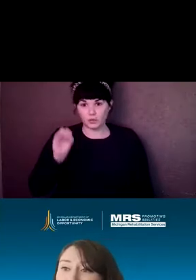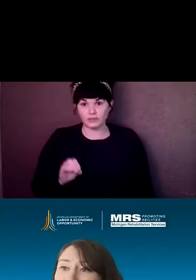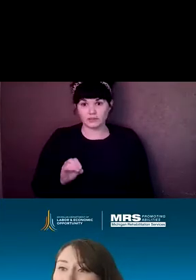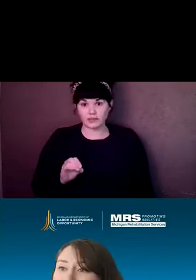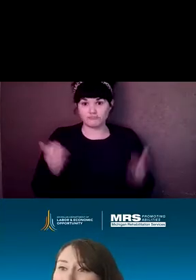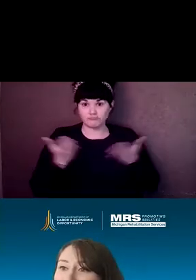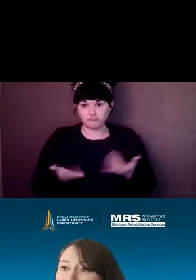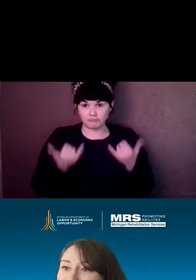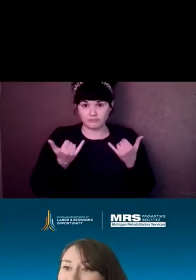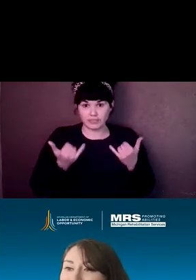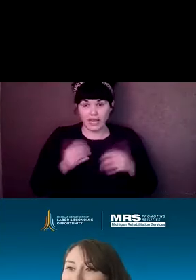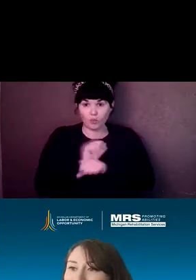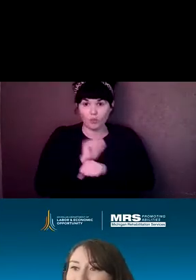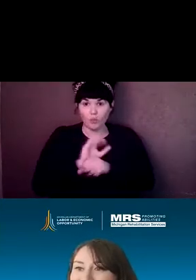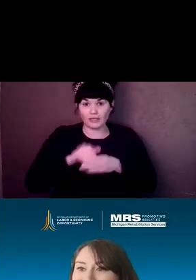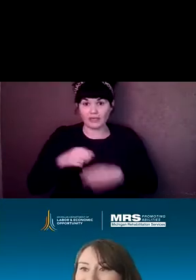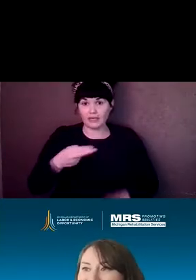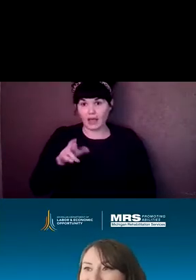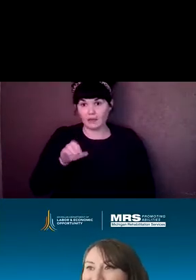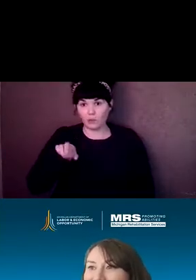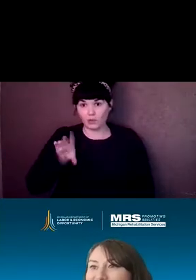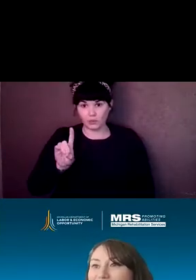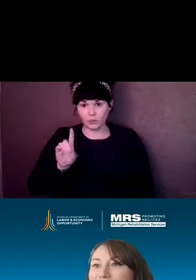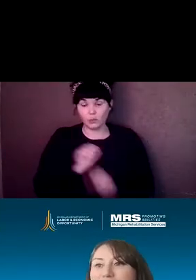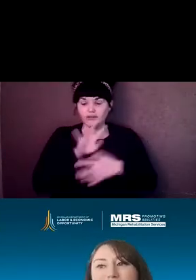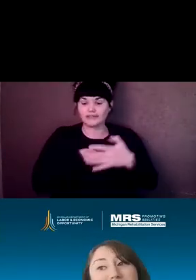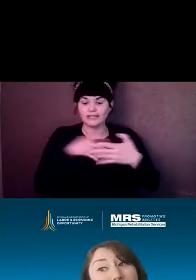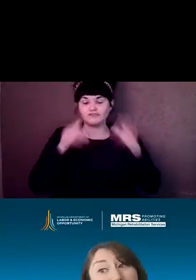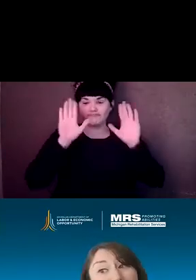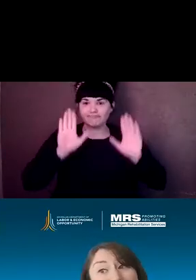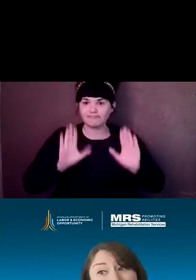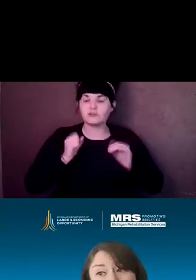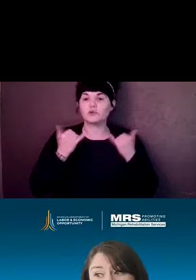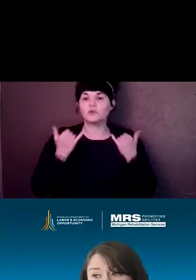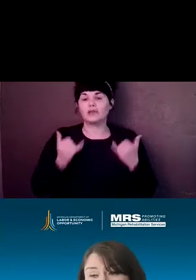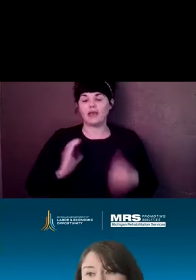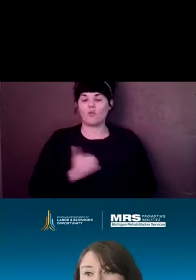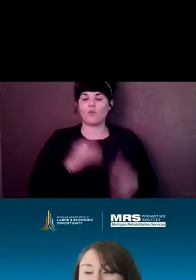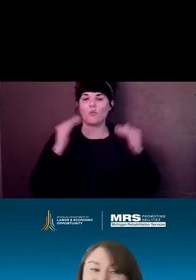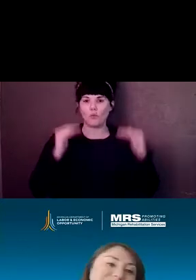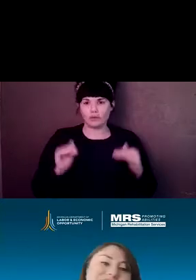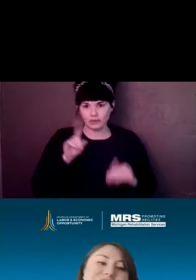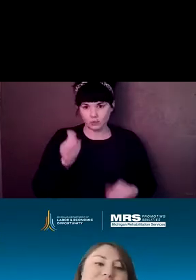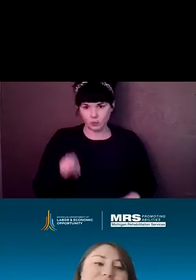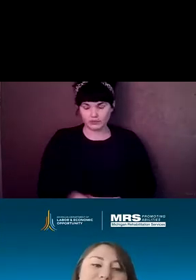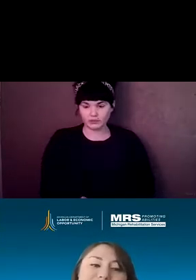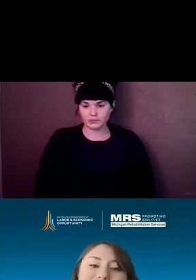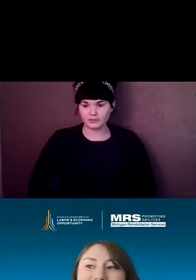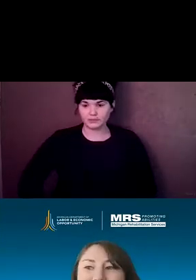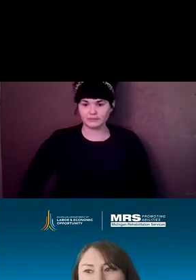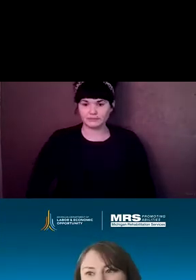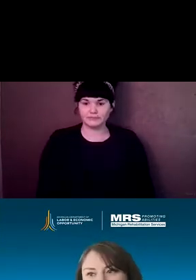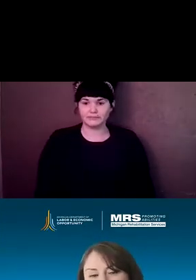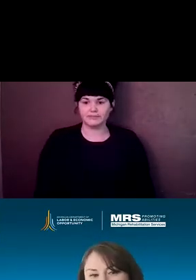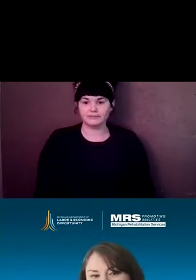today are working within a hybrid work schedule. Excellent. So let's go to our next question. So the